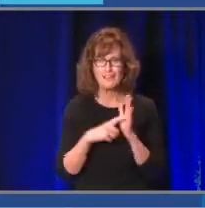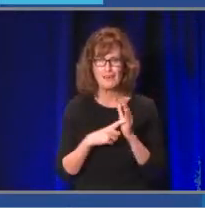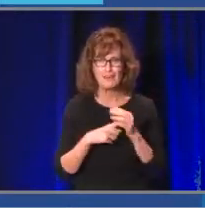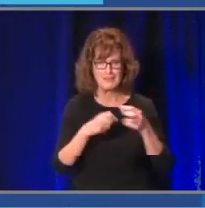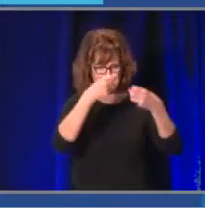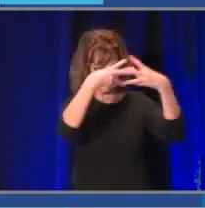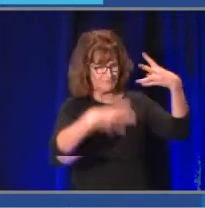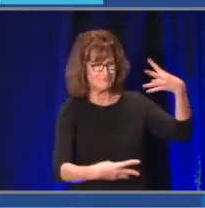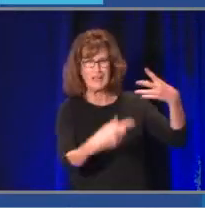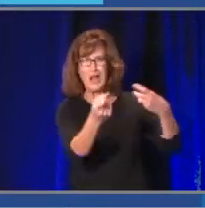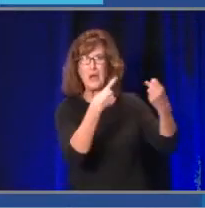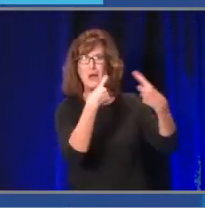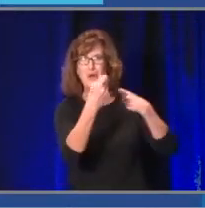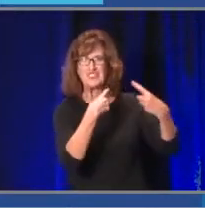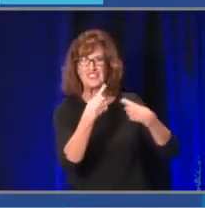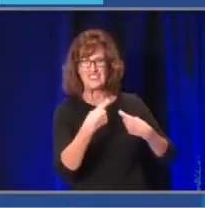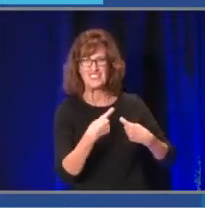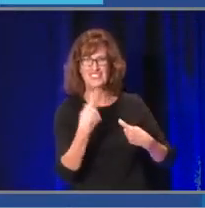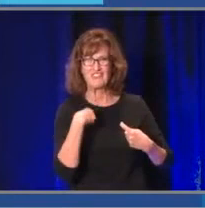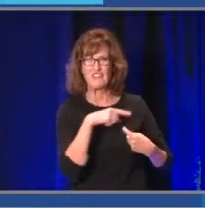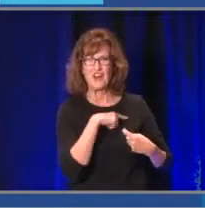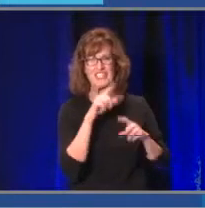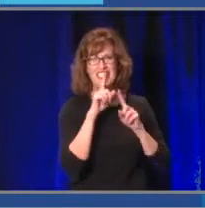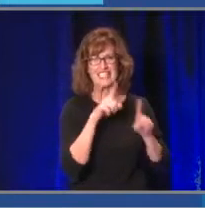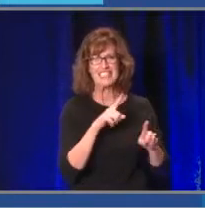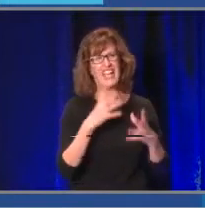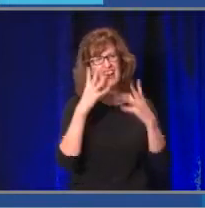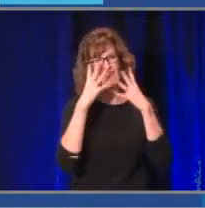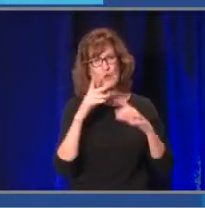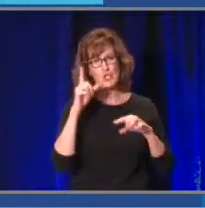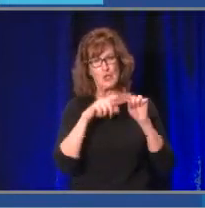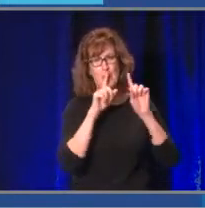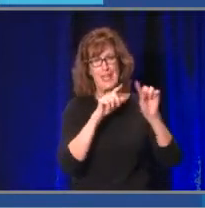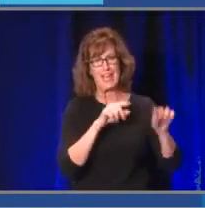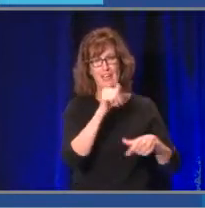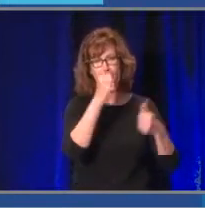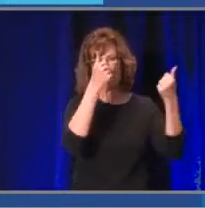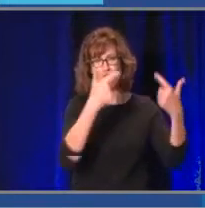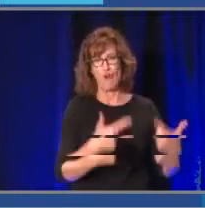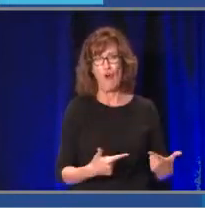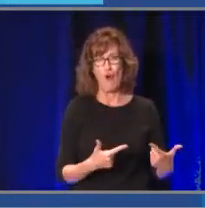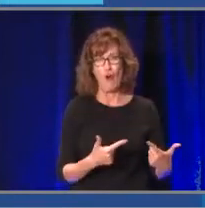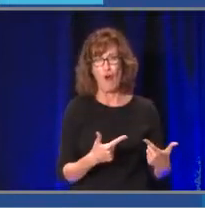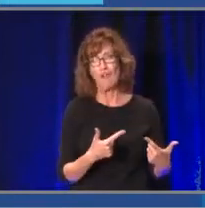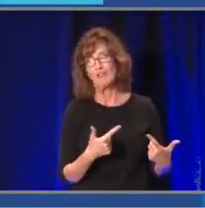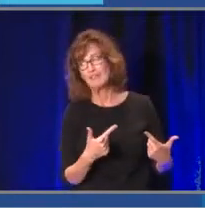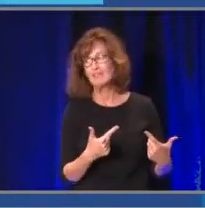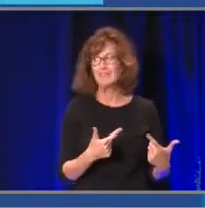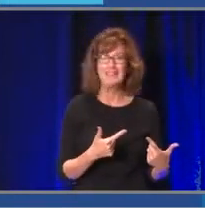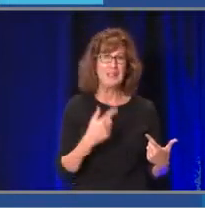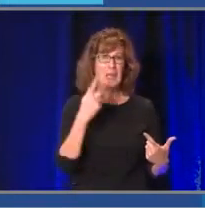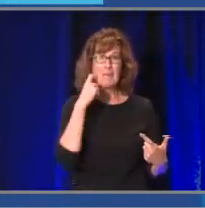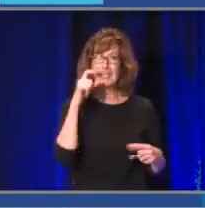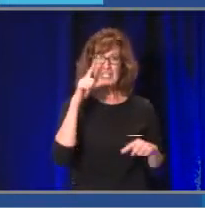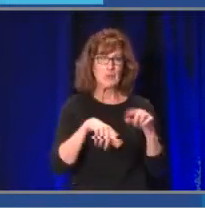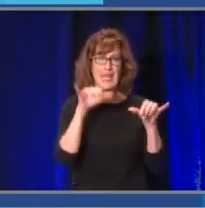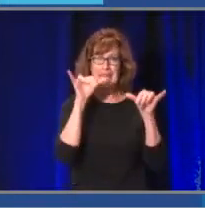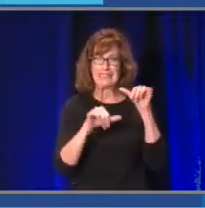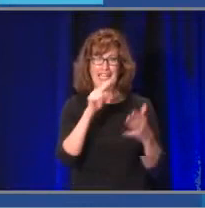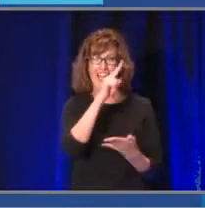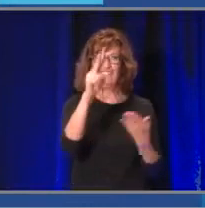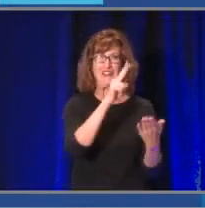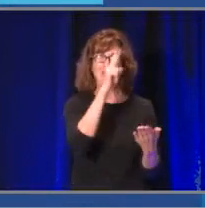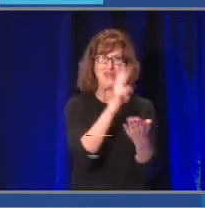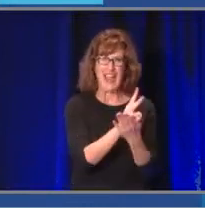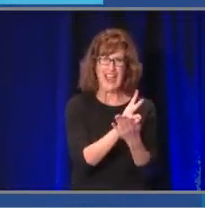in that need to be answered. And unfortunately, we're not going to answer all of them tonight. Otherwise, we'll be here for probably 2 hours, not 40 minutes.